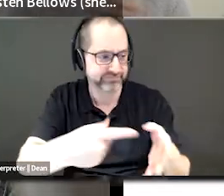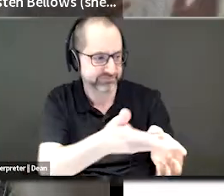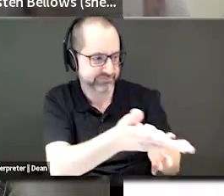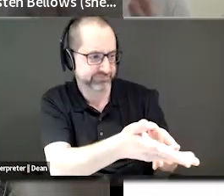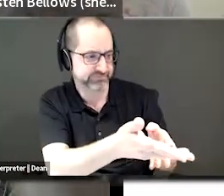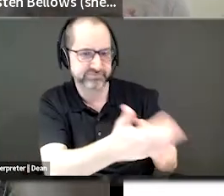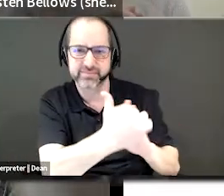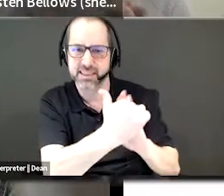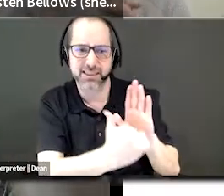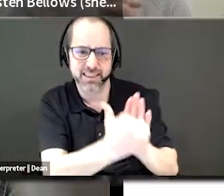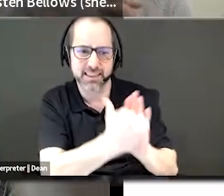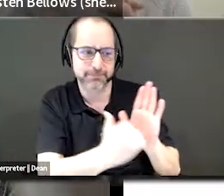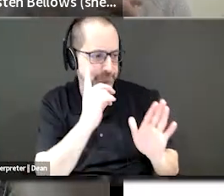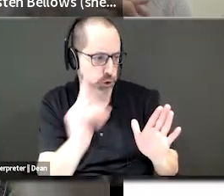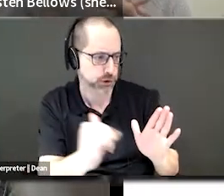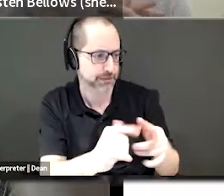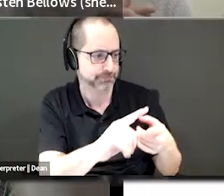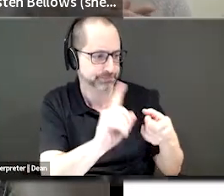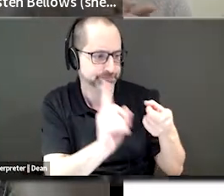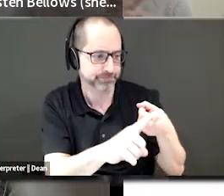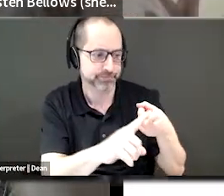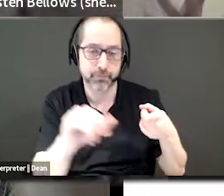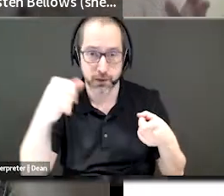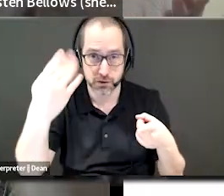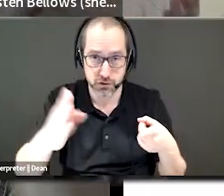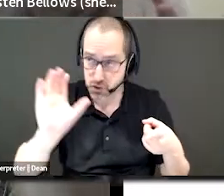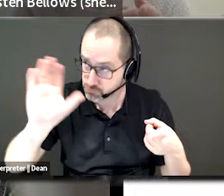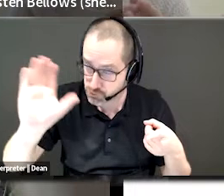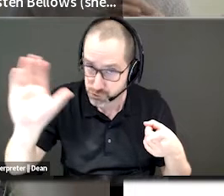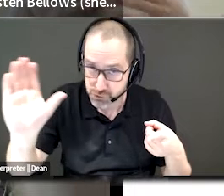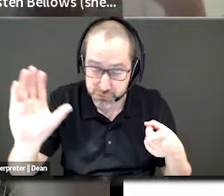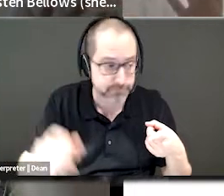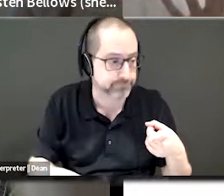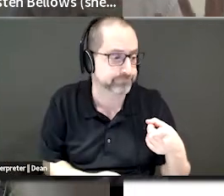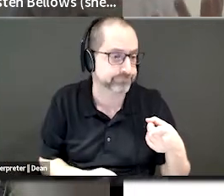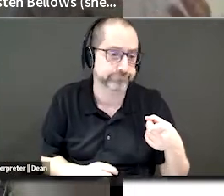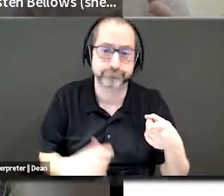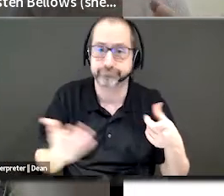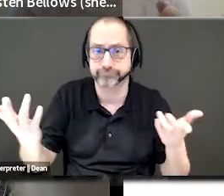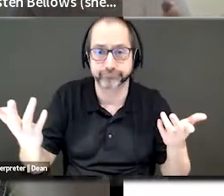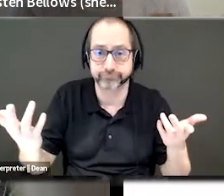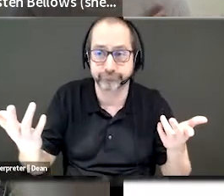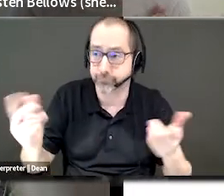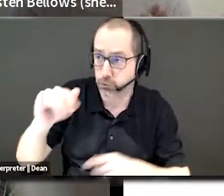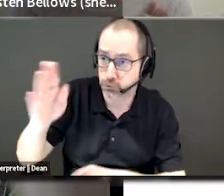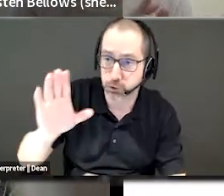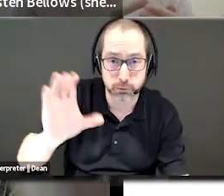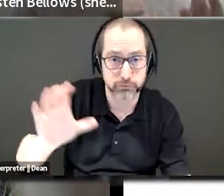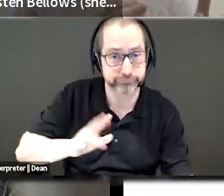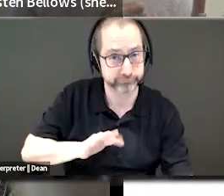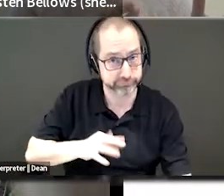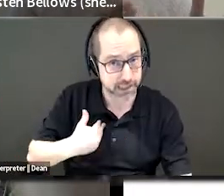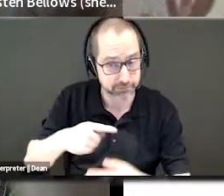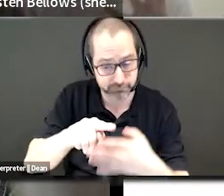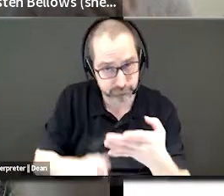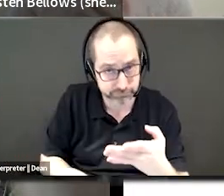them as we get to that slide. So we're just going to go over job searching, the good things that come from job searching,